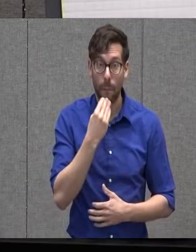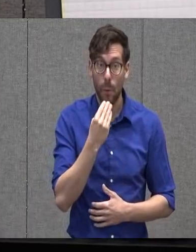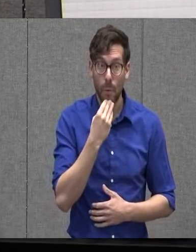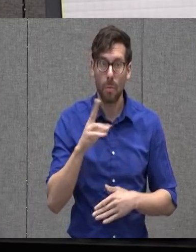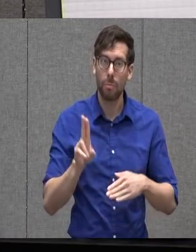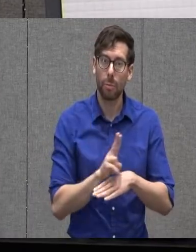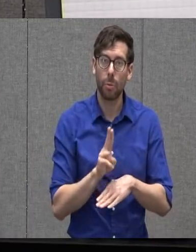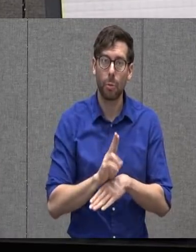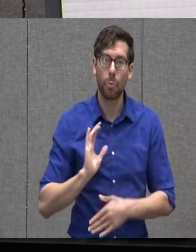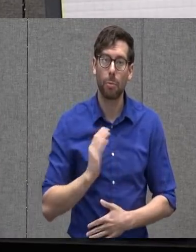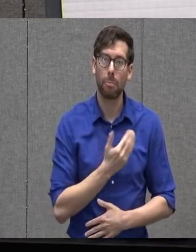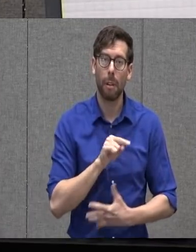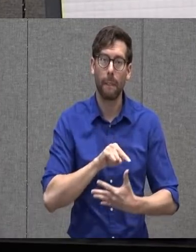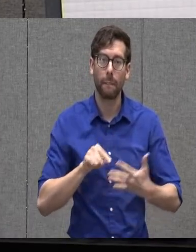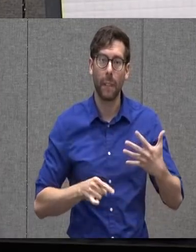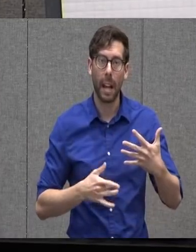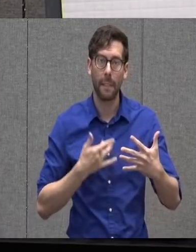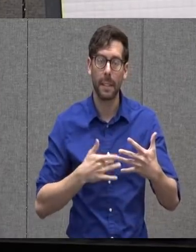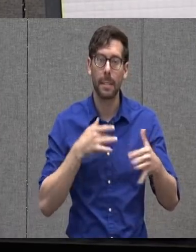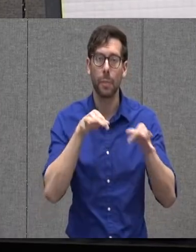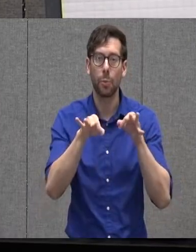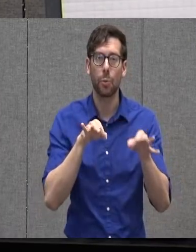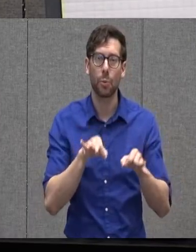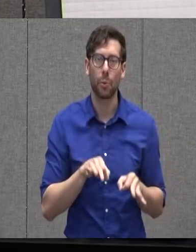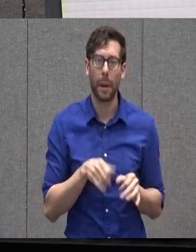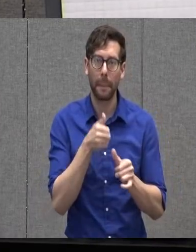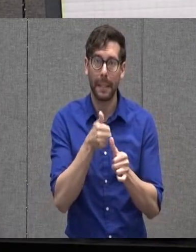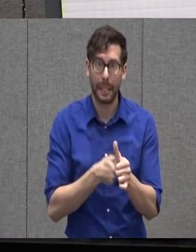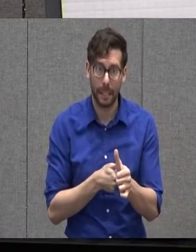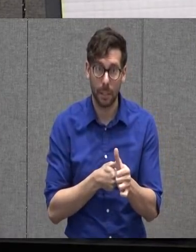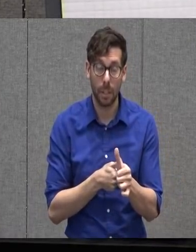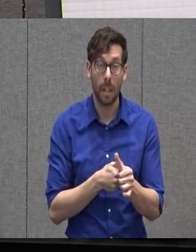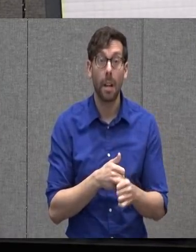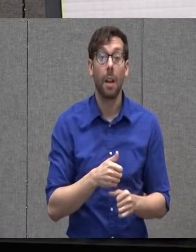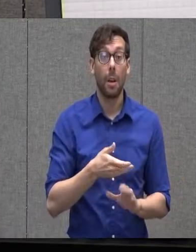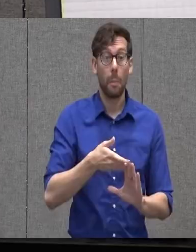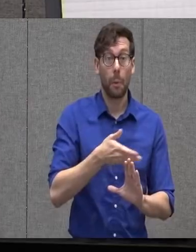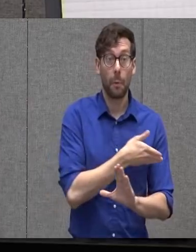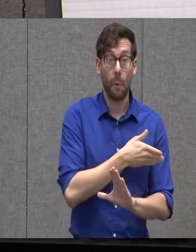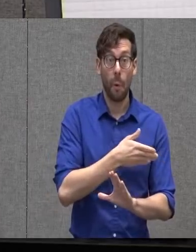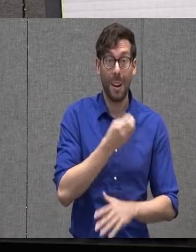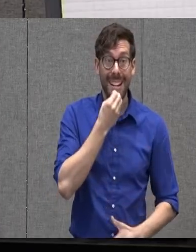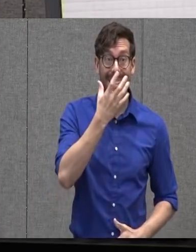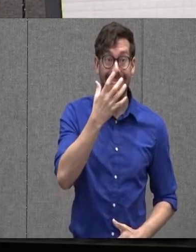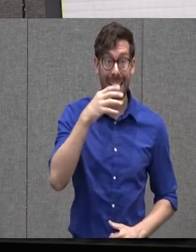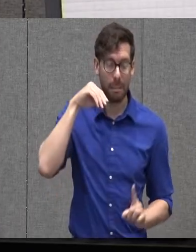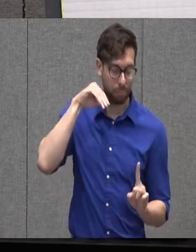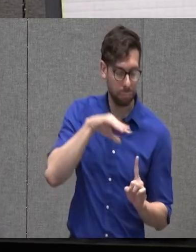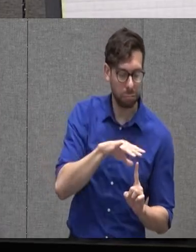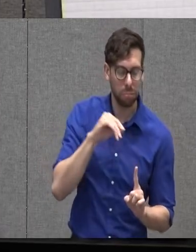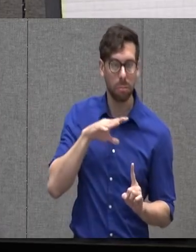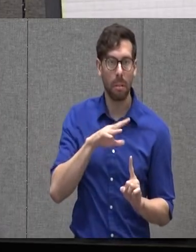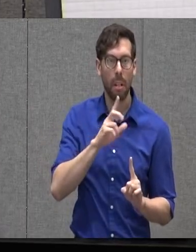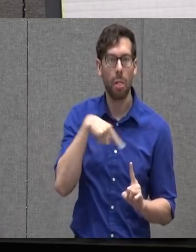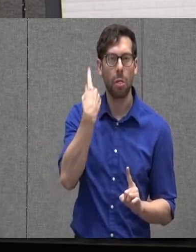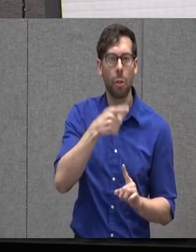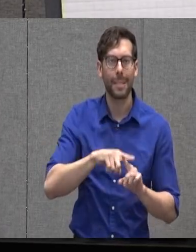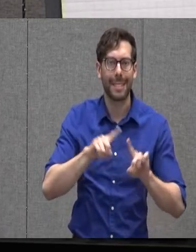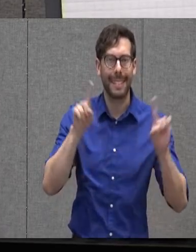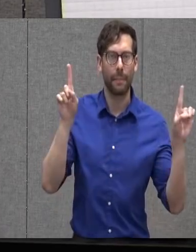one. And what it looked like before we added heat is very different from my prediction of hoping to get some